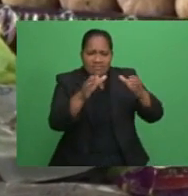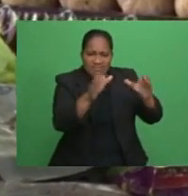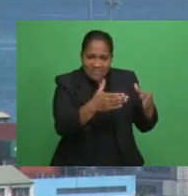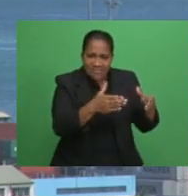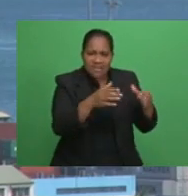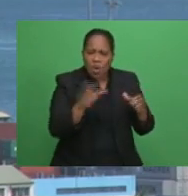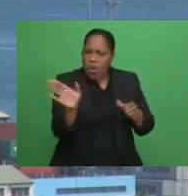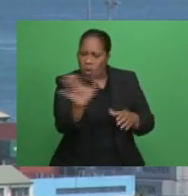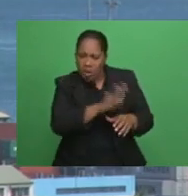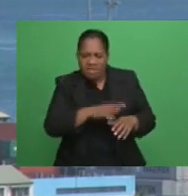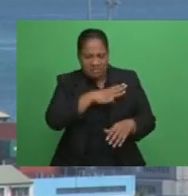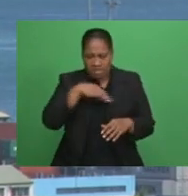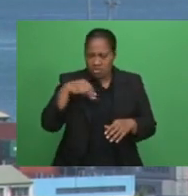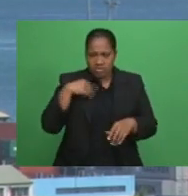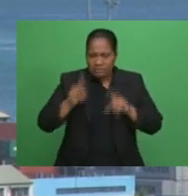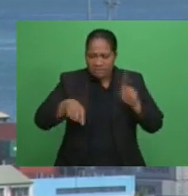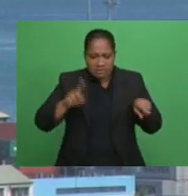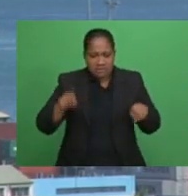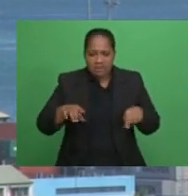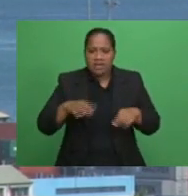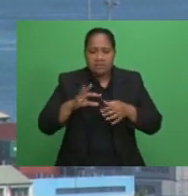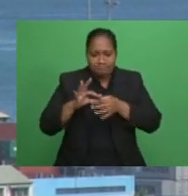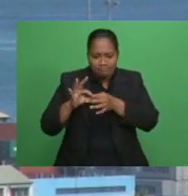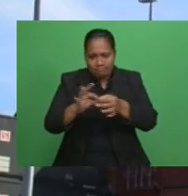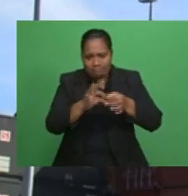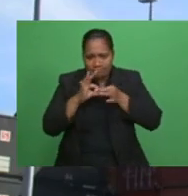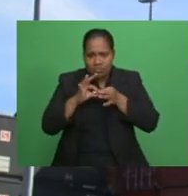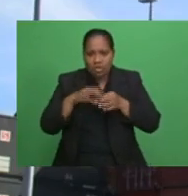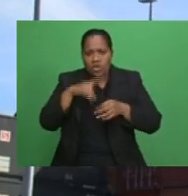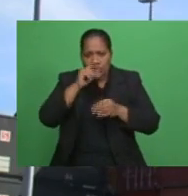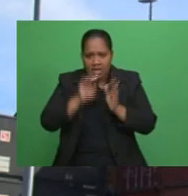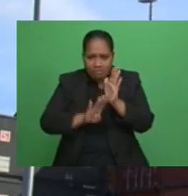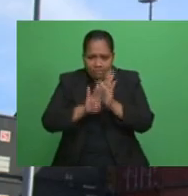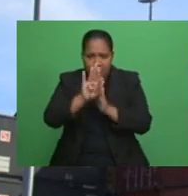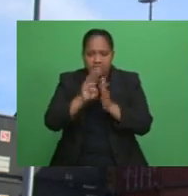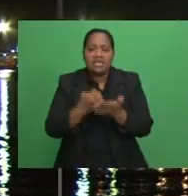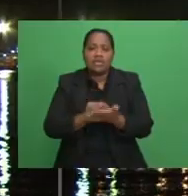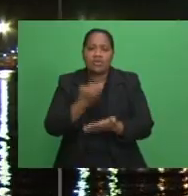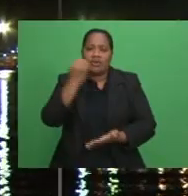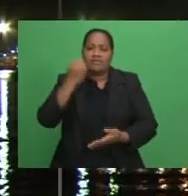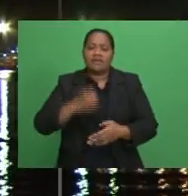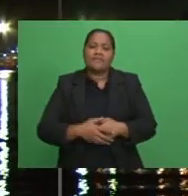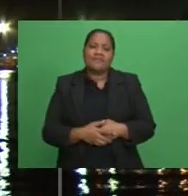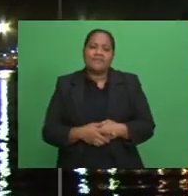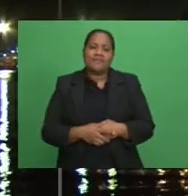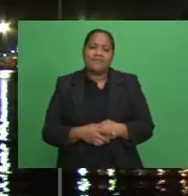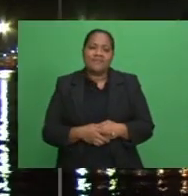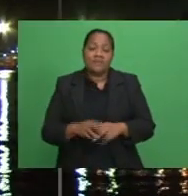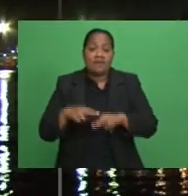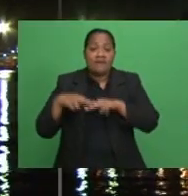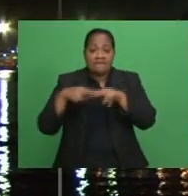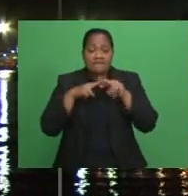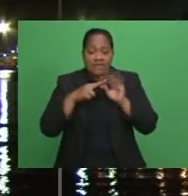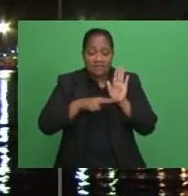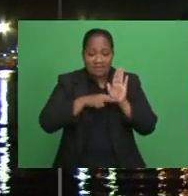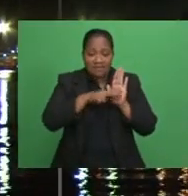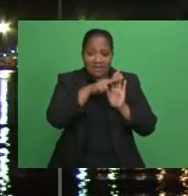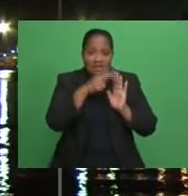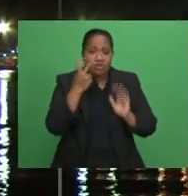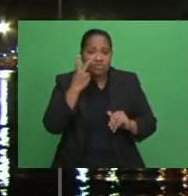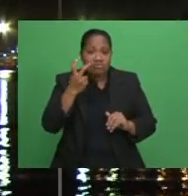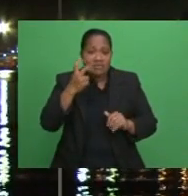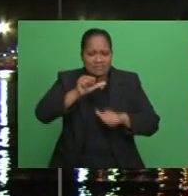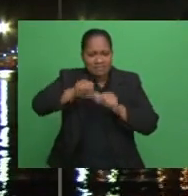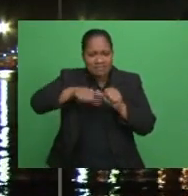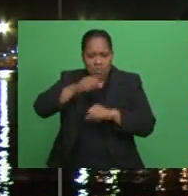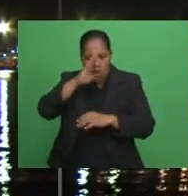ministries to work together in reviving the economy. Kelly Vadala, FBC News. The Fiji Hotel and Tourism Association hopes